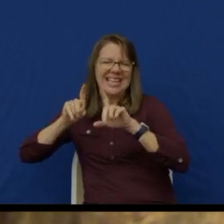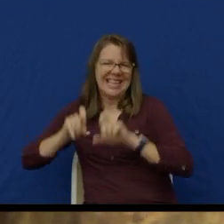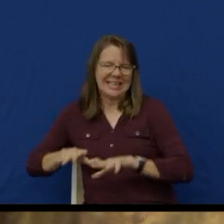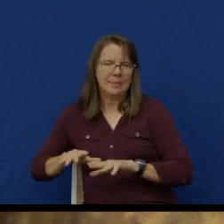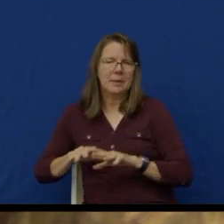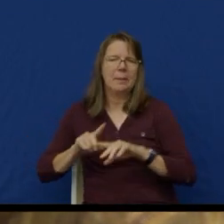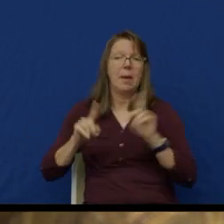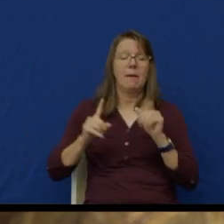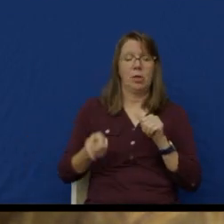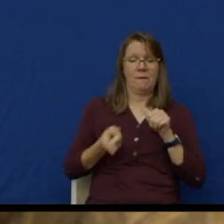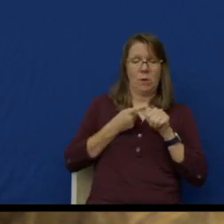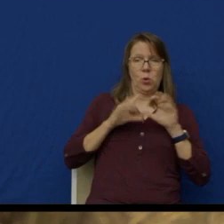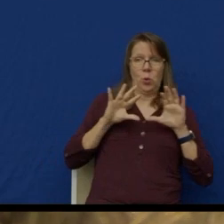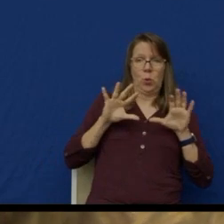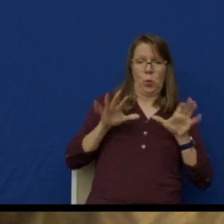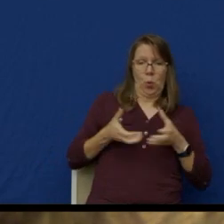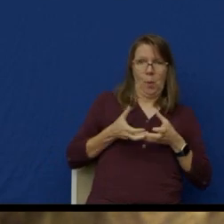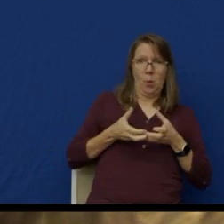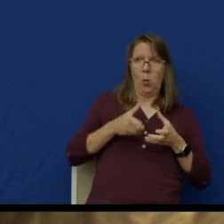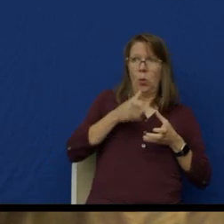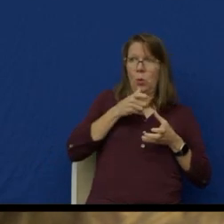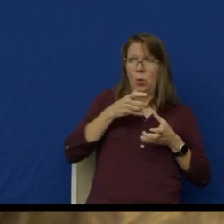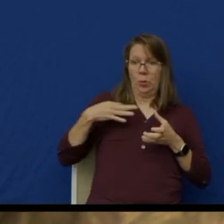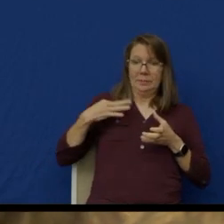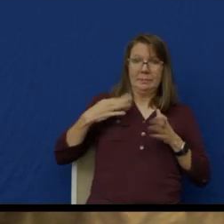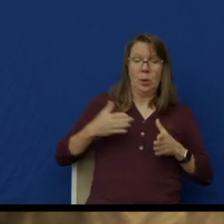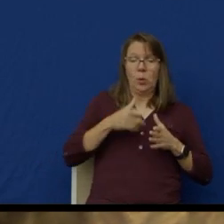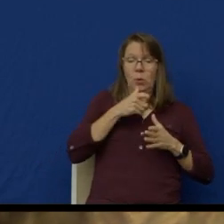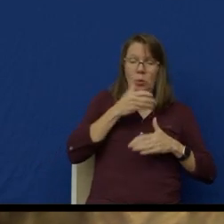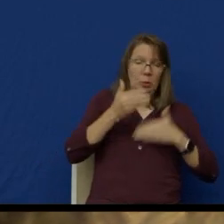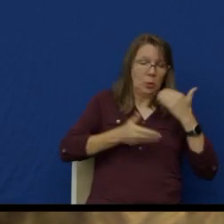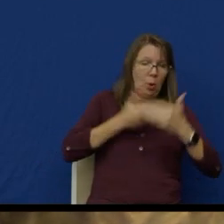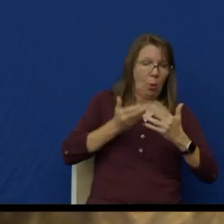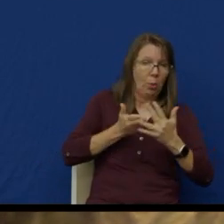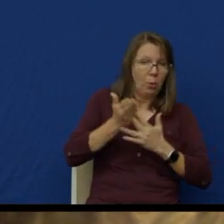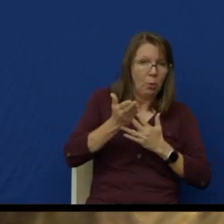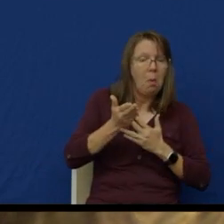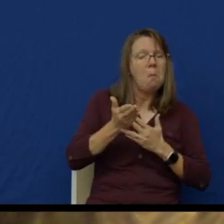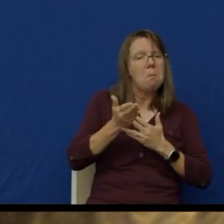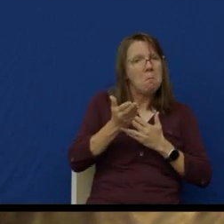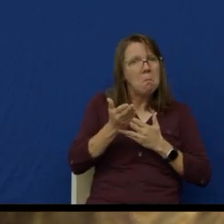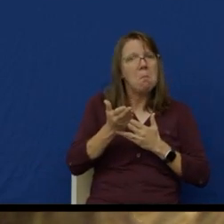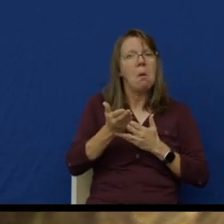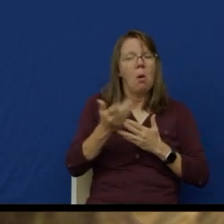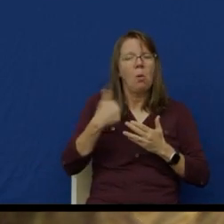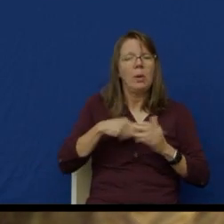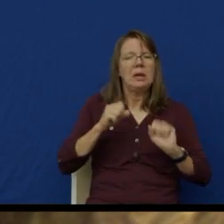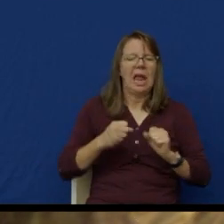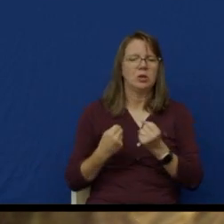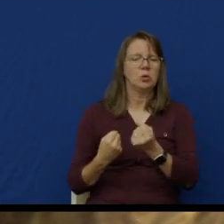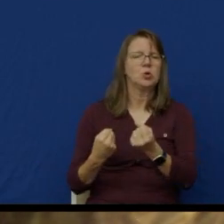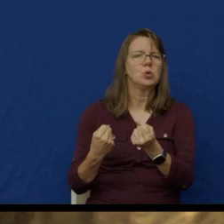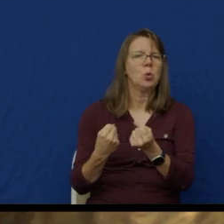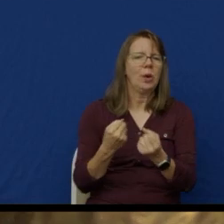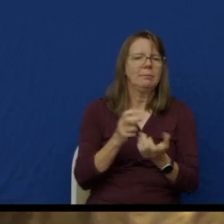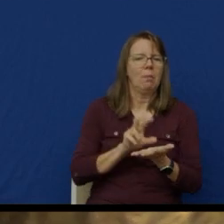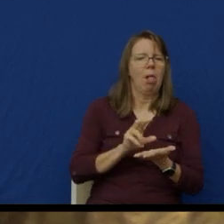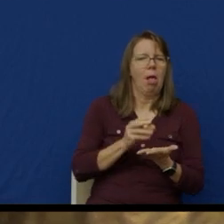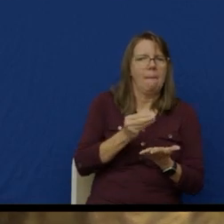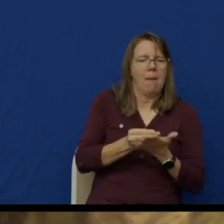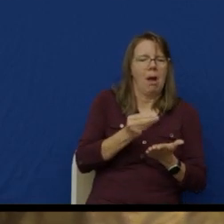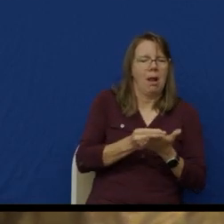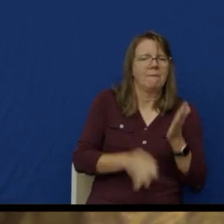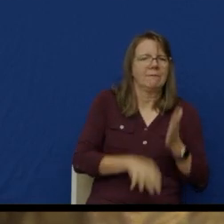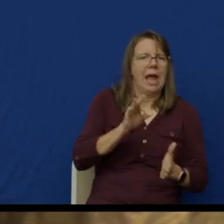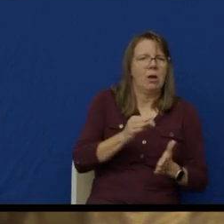for the initial group of candidates that go through this, we have found a means to help support them financially so that they are not